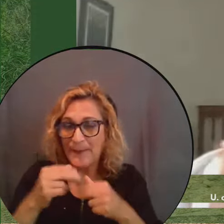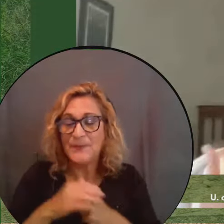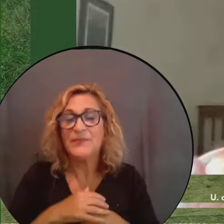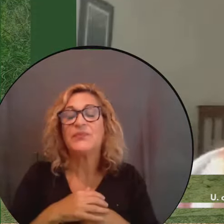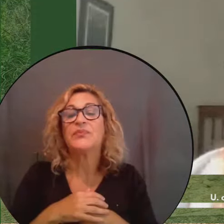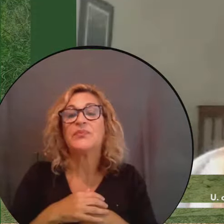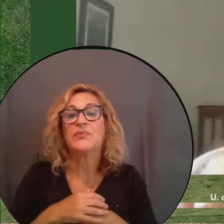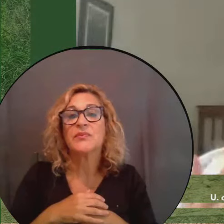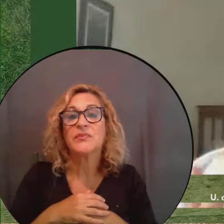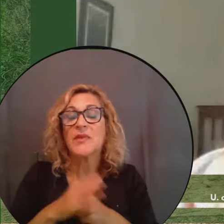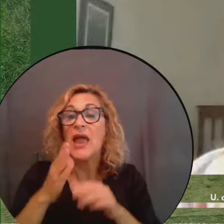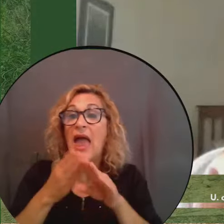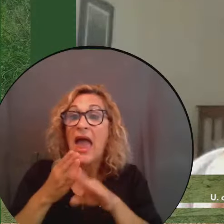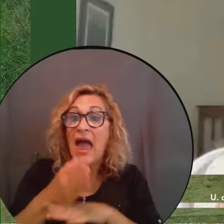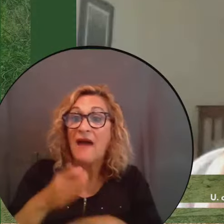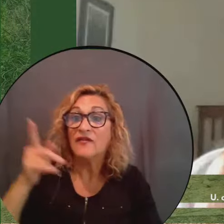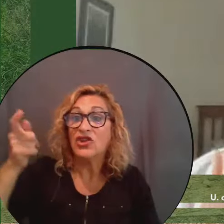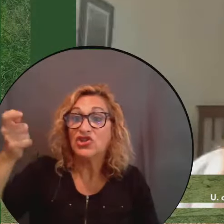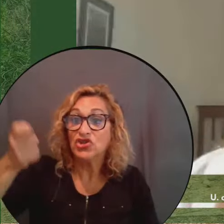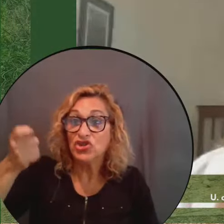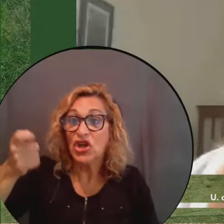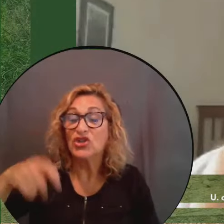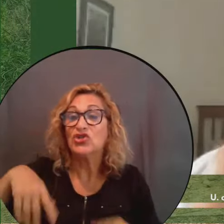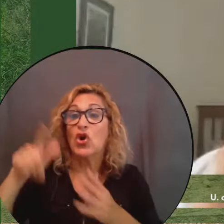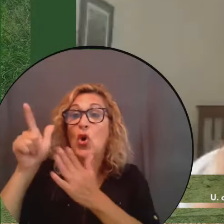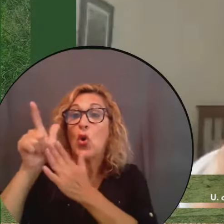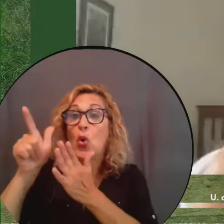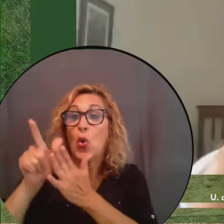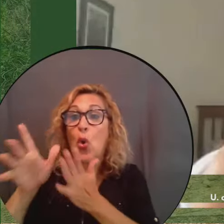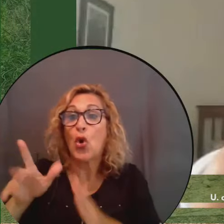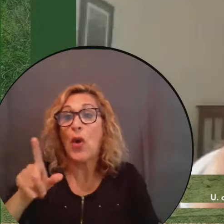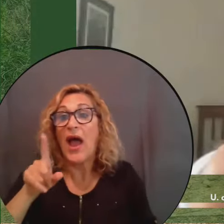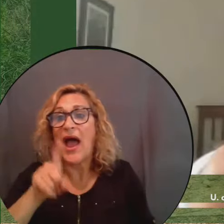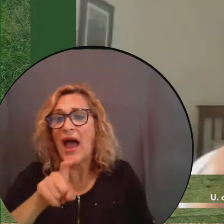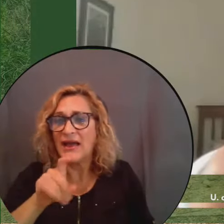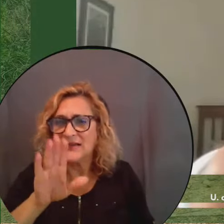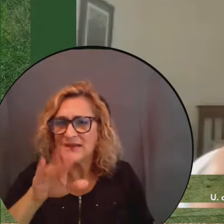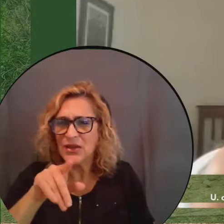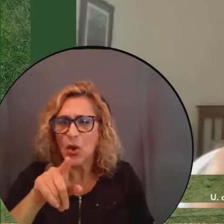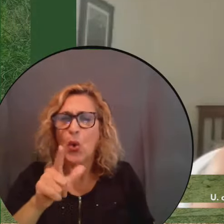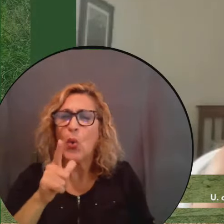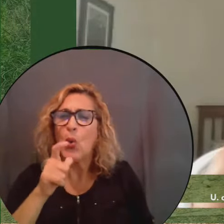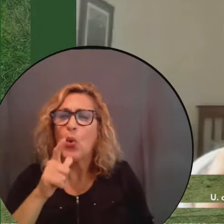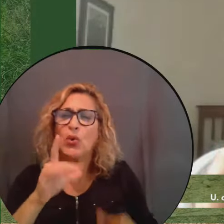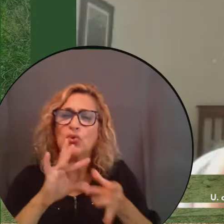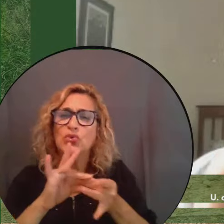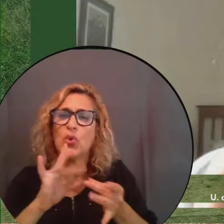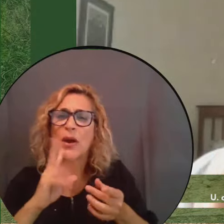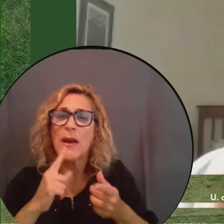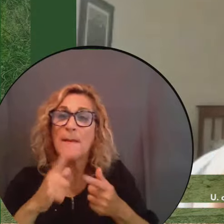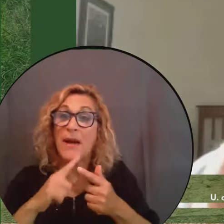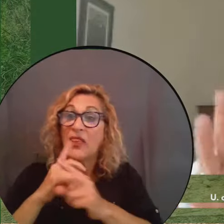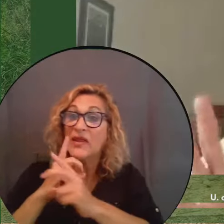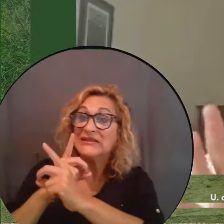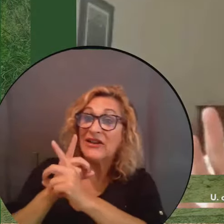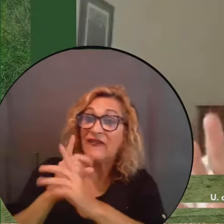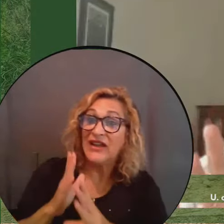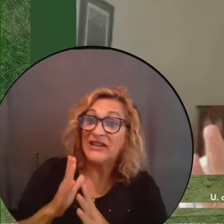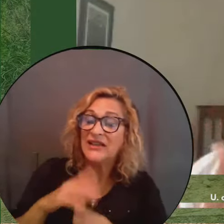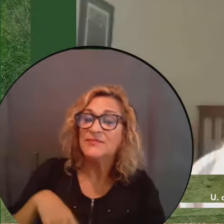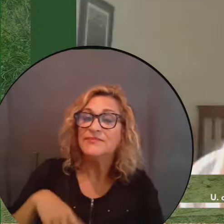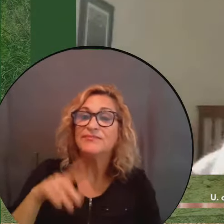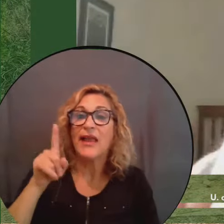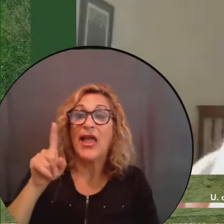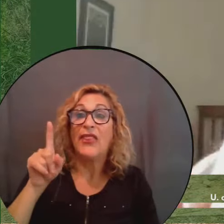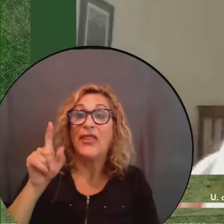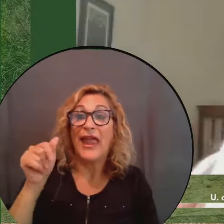after a judge or a lawyer asks for like, wait, so is this the defendant that you're talking about? And the attorney general says, well,